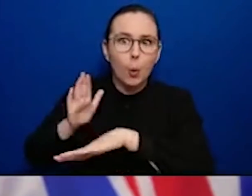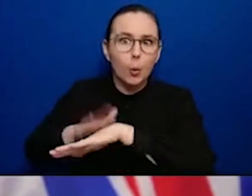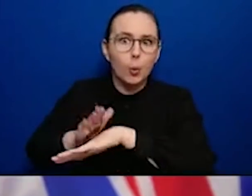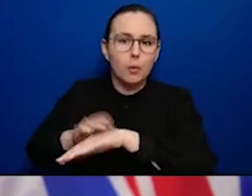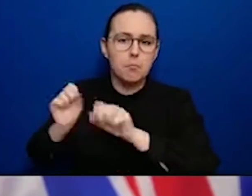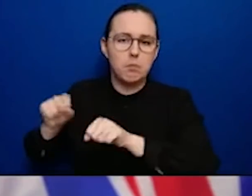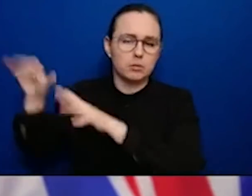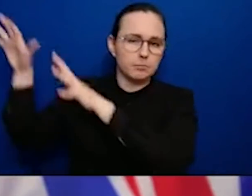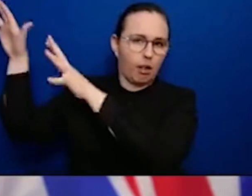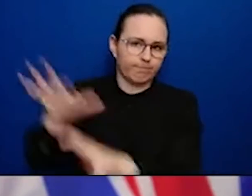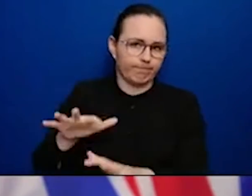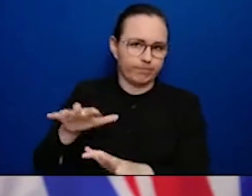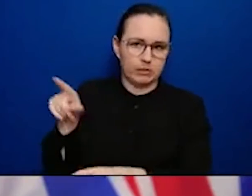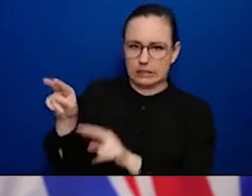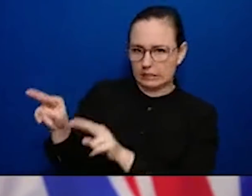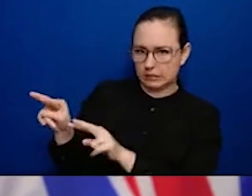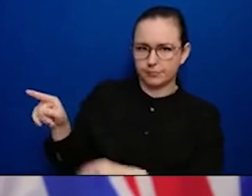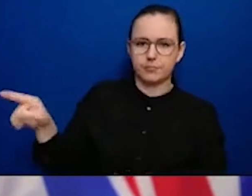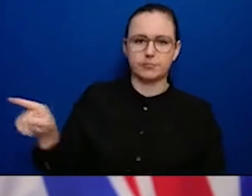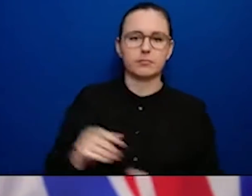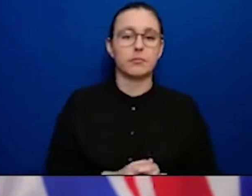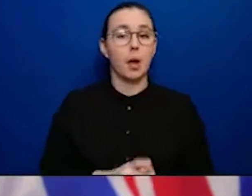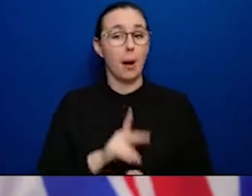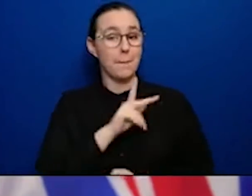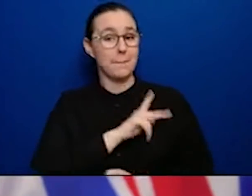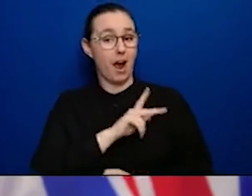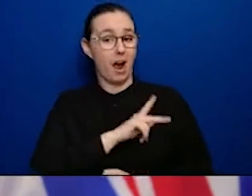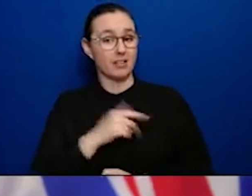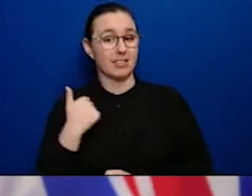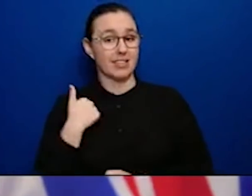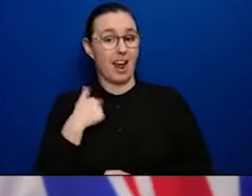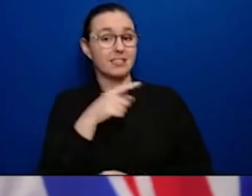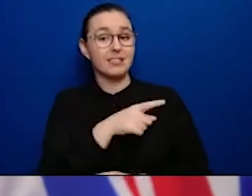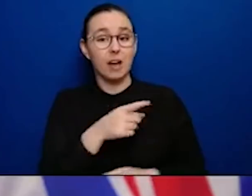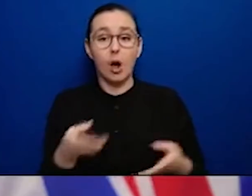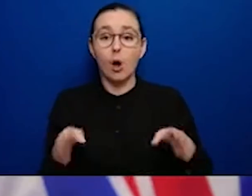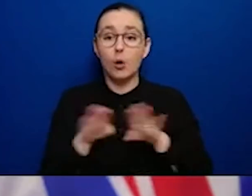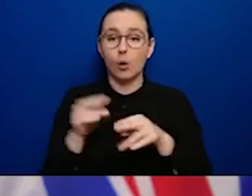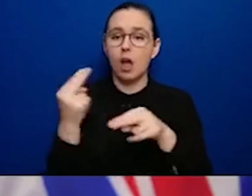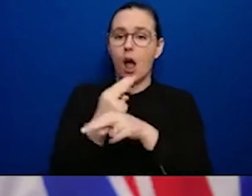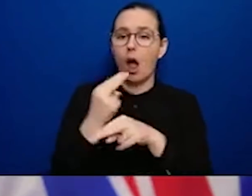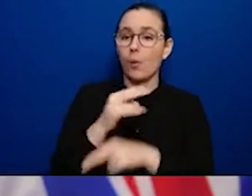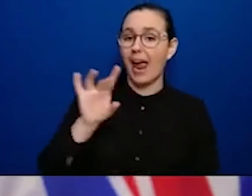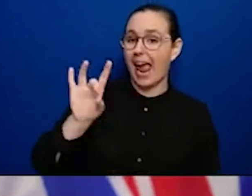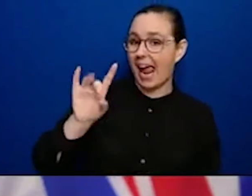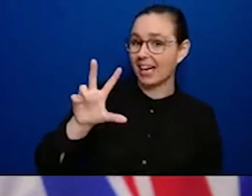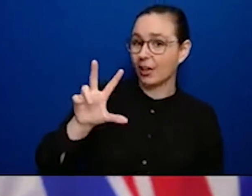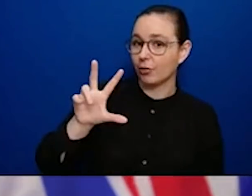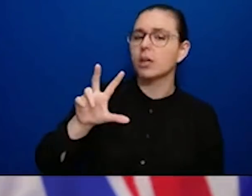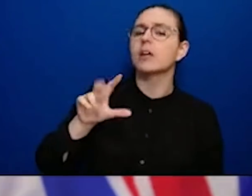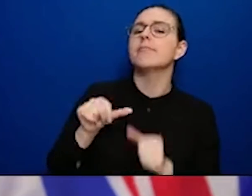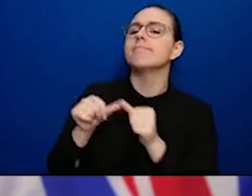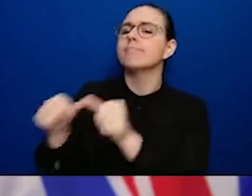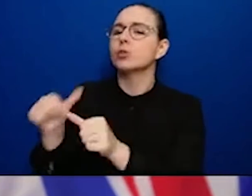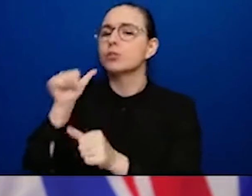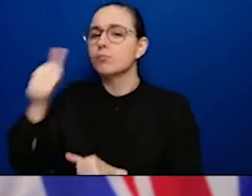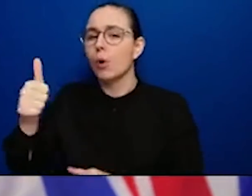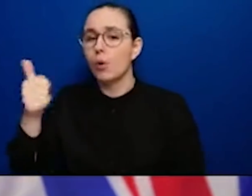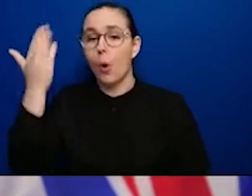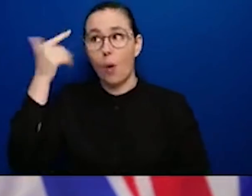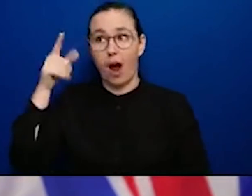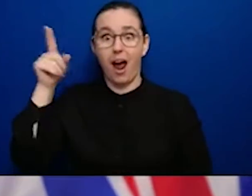need to go, and drive according to current weather conditions. Highway 11 in the Abbotsford area is